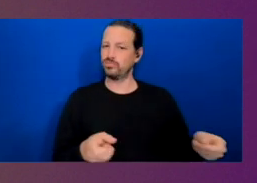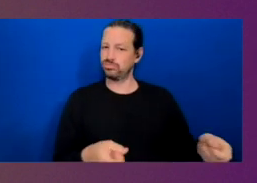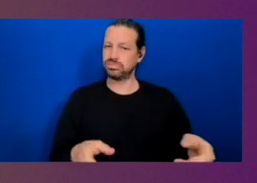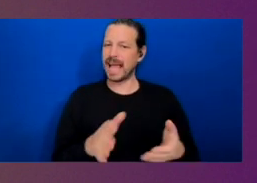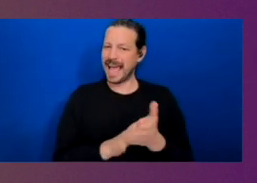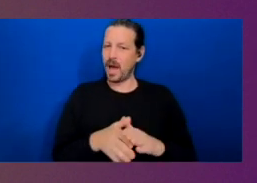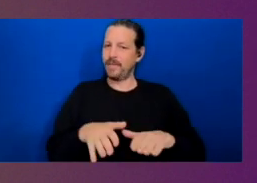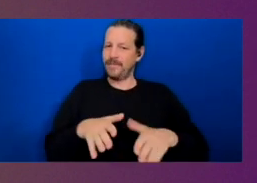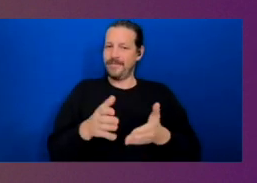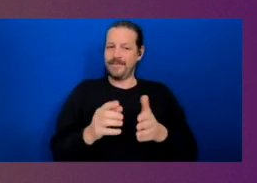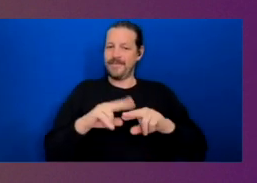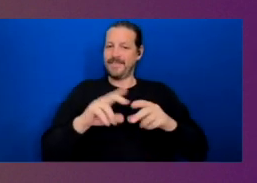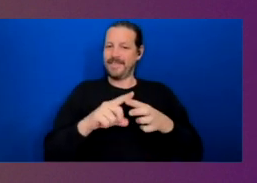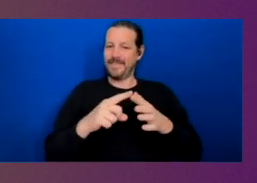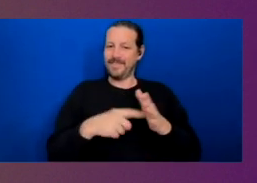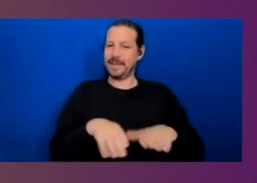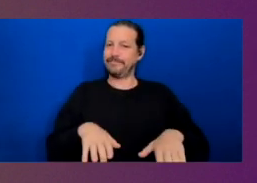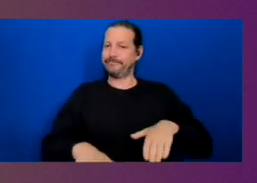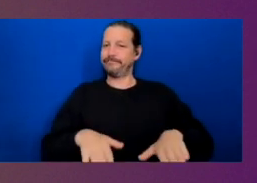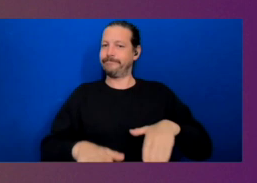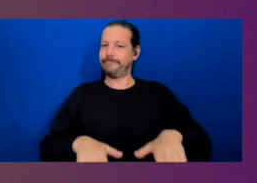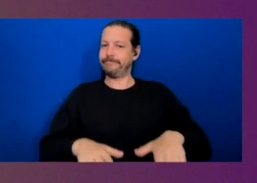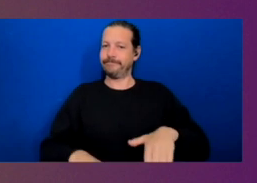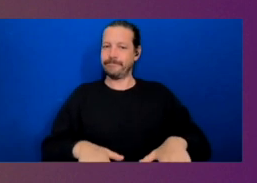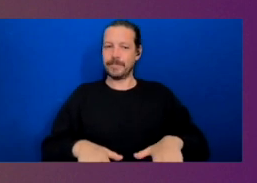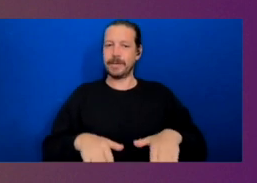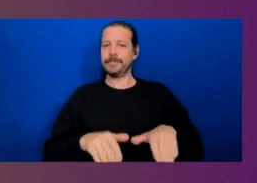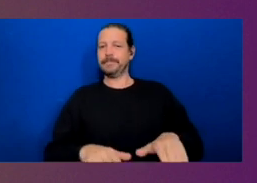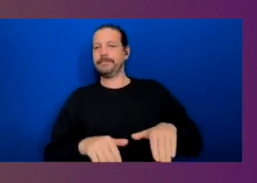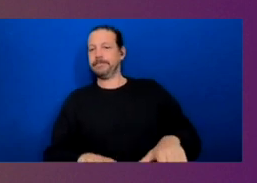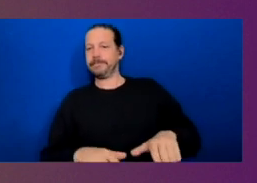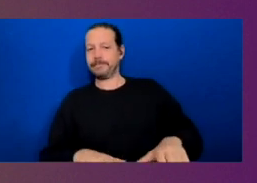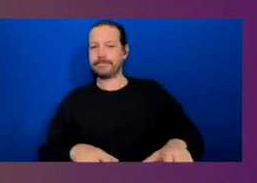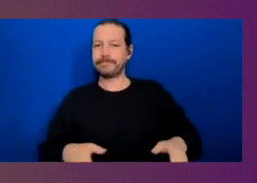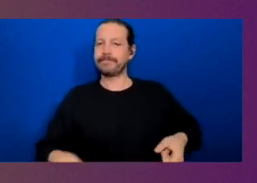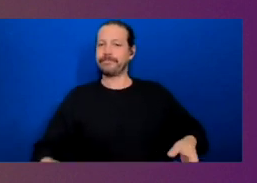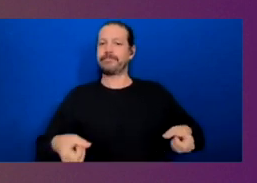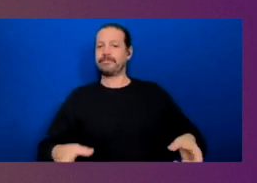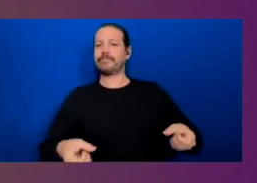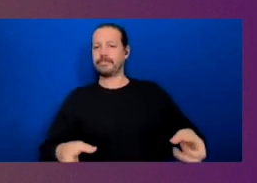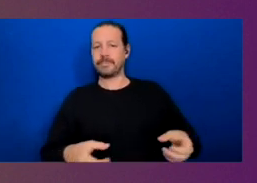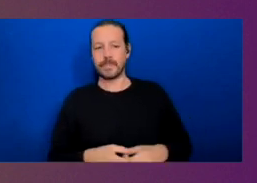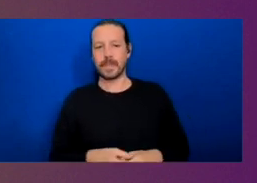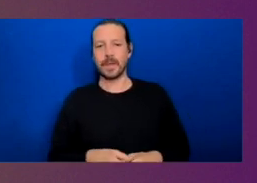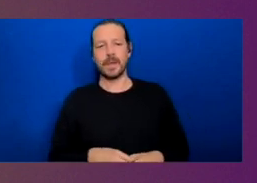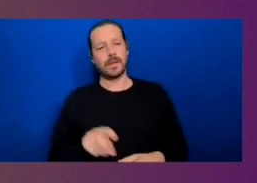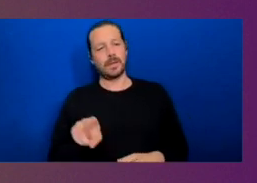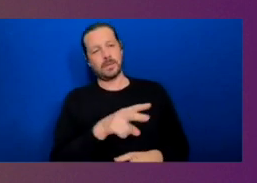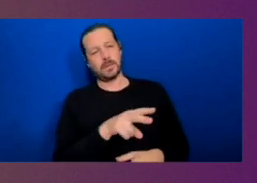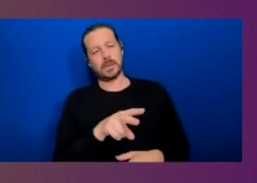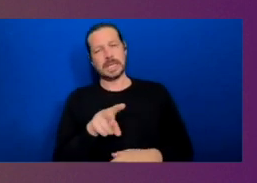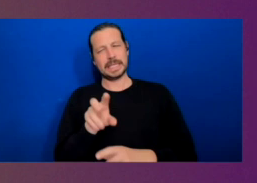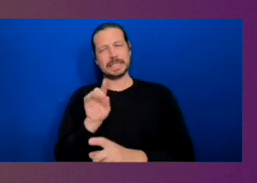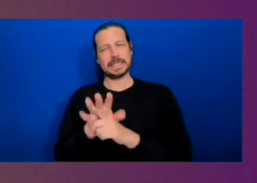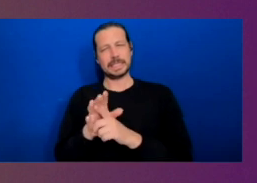So kind of would push themselves backwards in the wheelchair. And she saw that the code that was going into self-driving